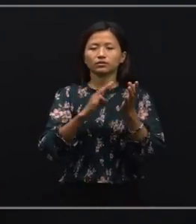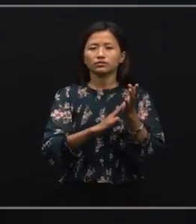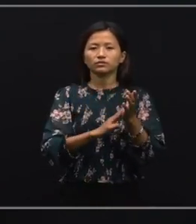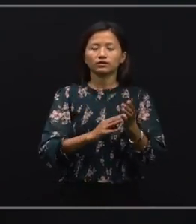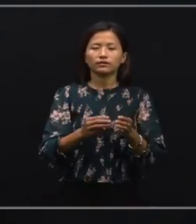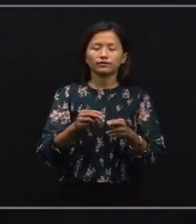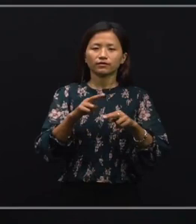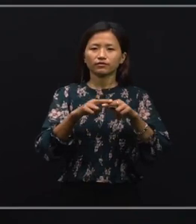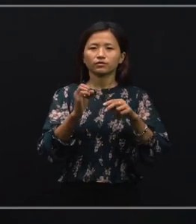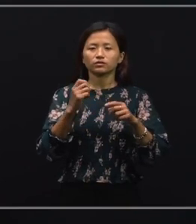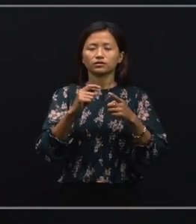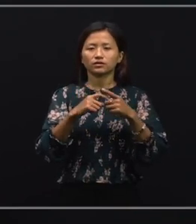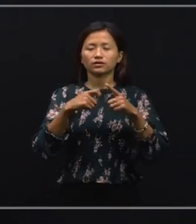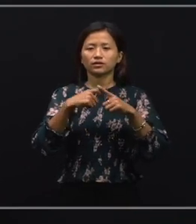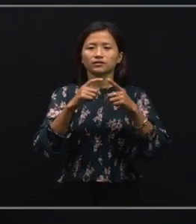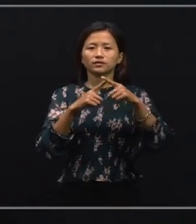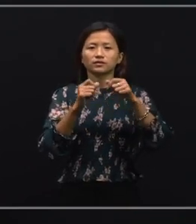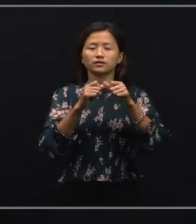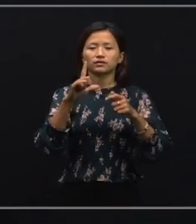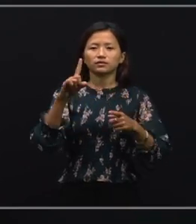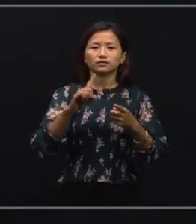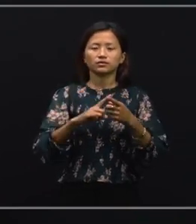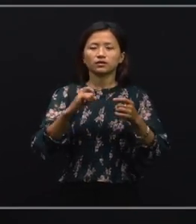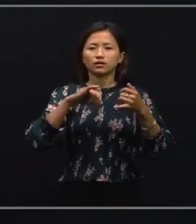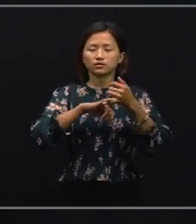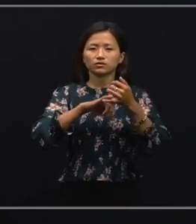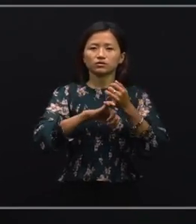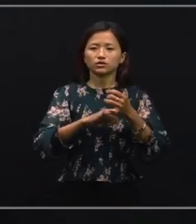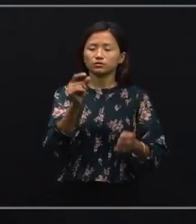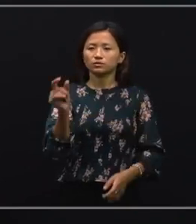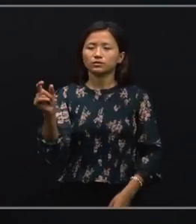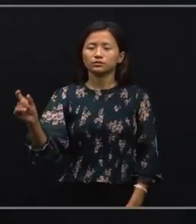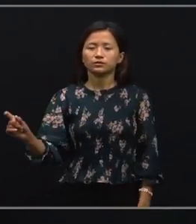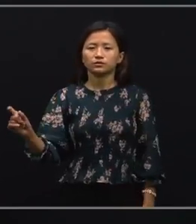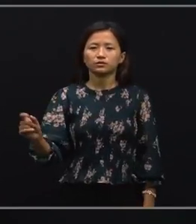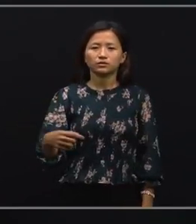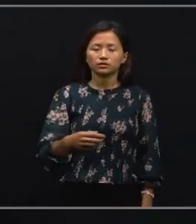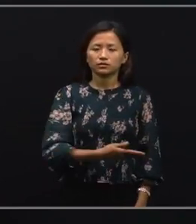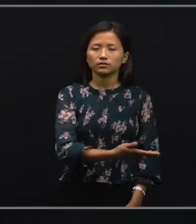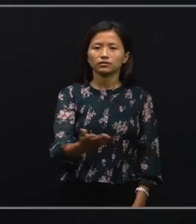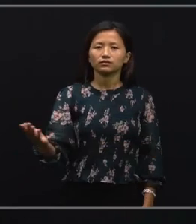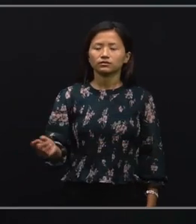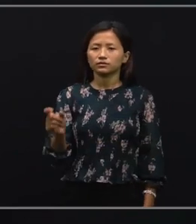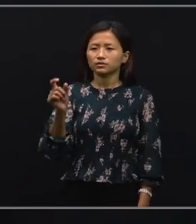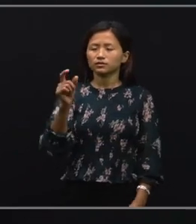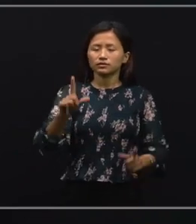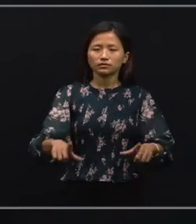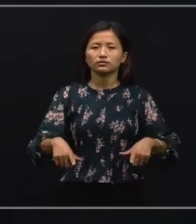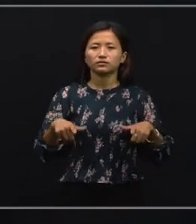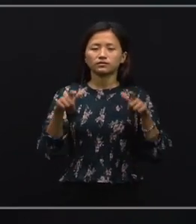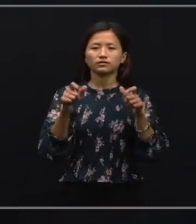a folktale of the Scottish. You might have heard of the Scottish people. They are the people who lives in Scotland,